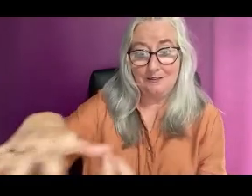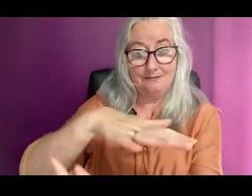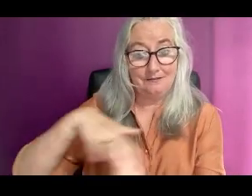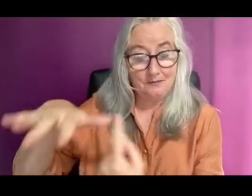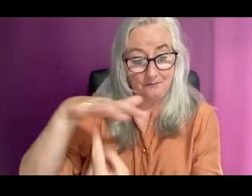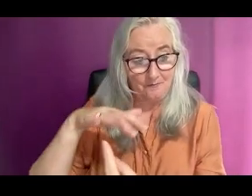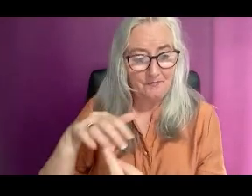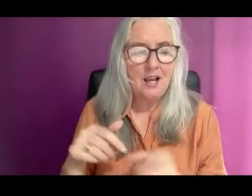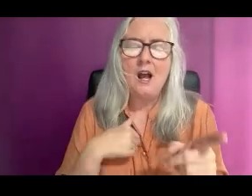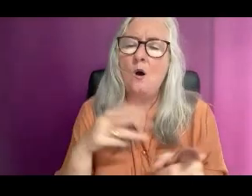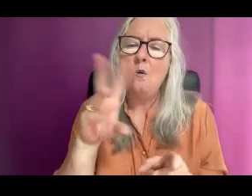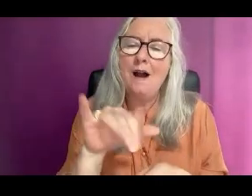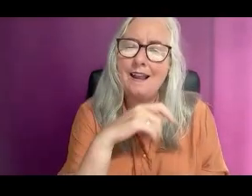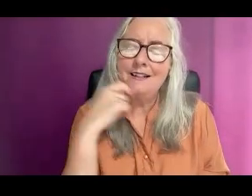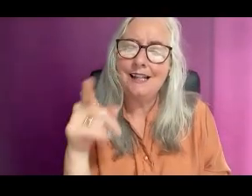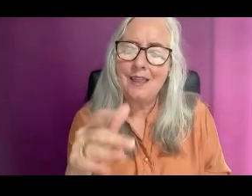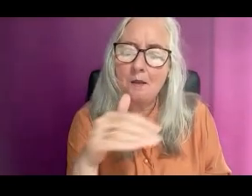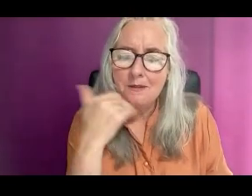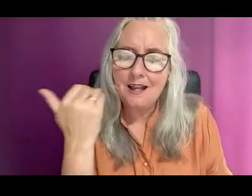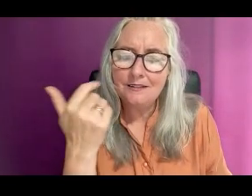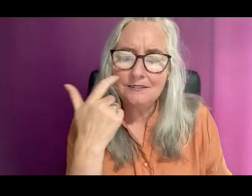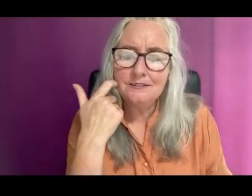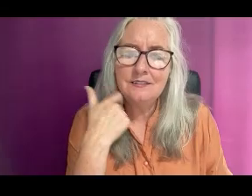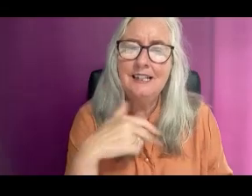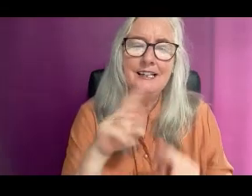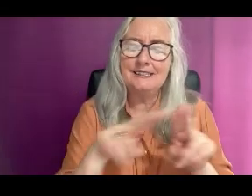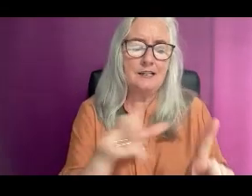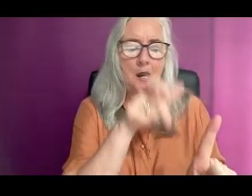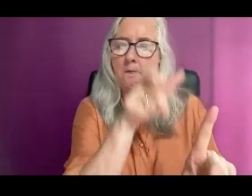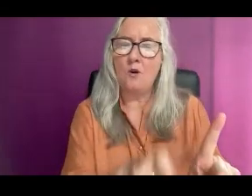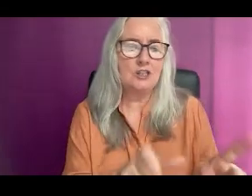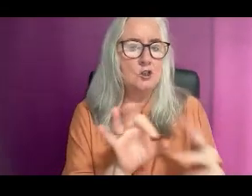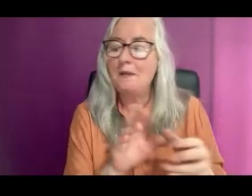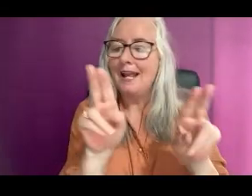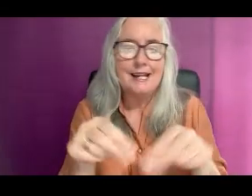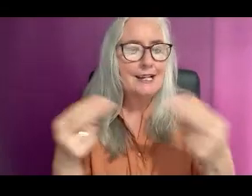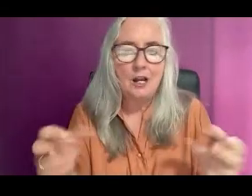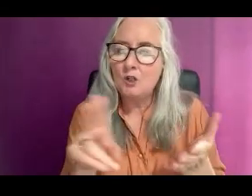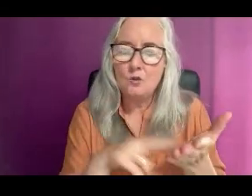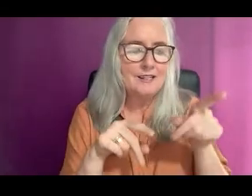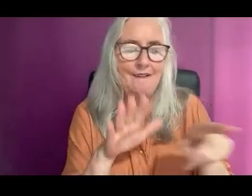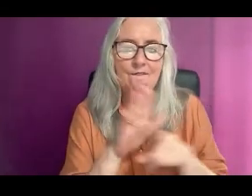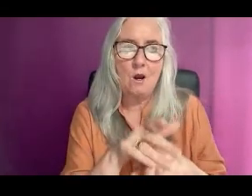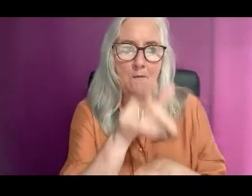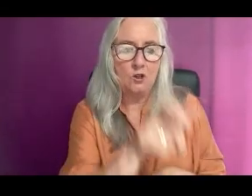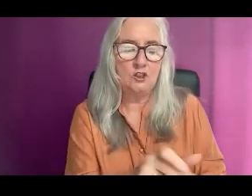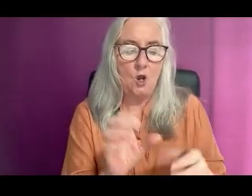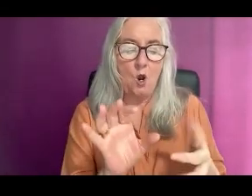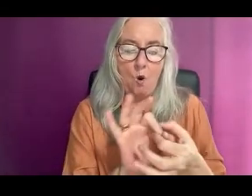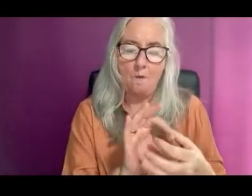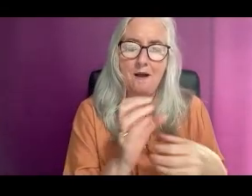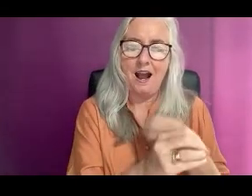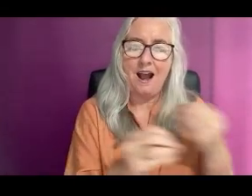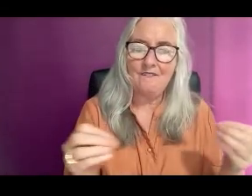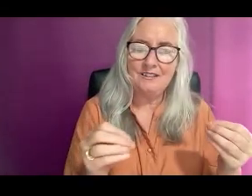say that because it's not a person's home. So this grant can't be used for a person's home office if it's in their own